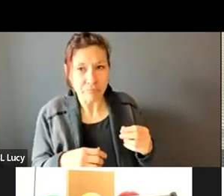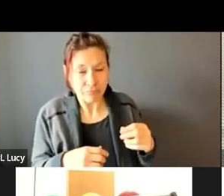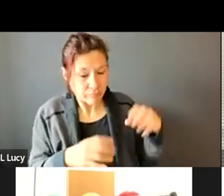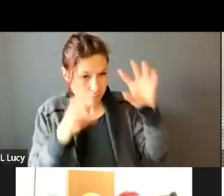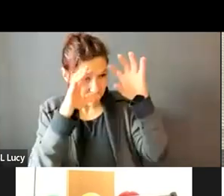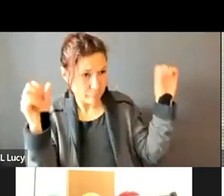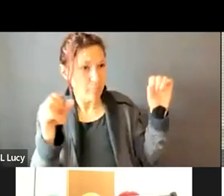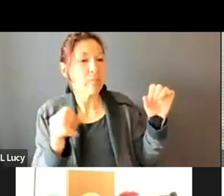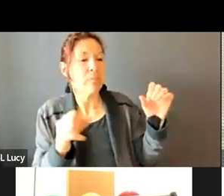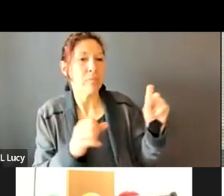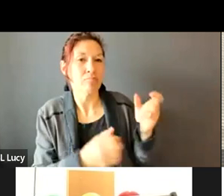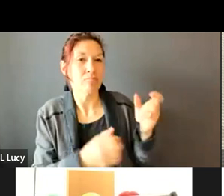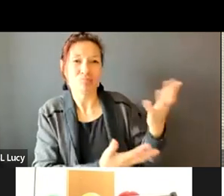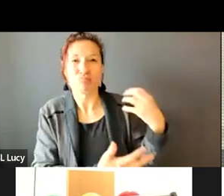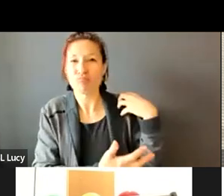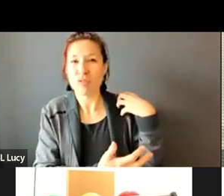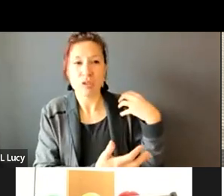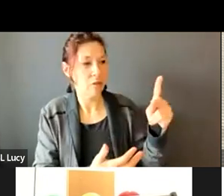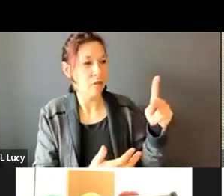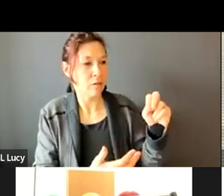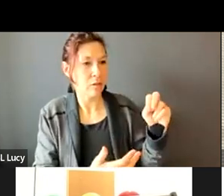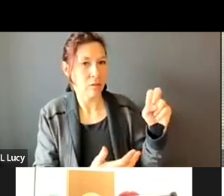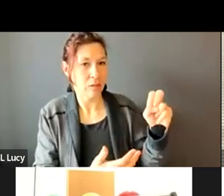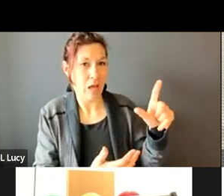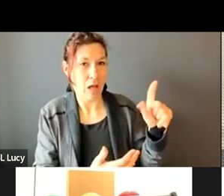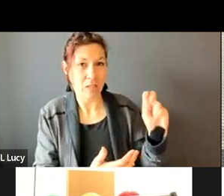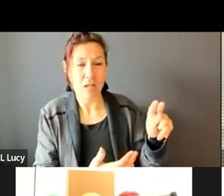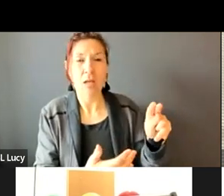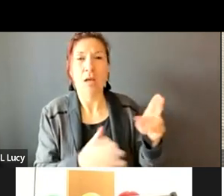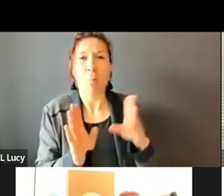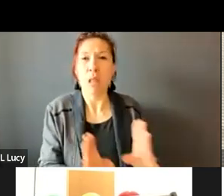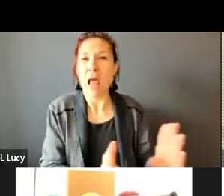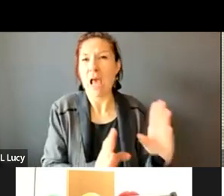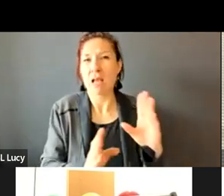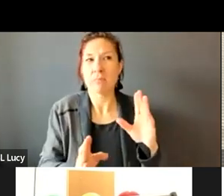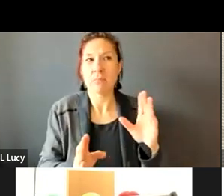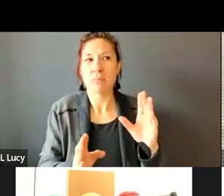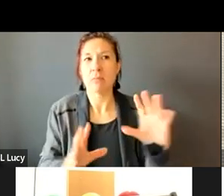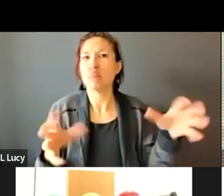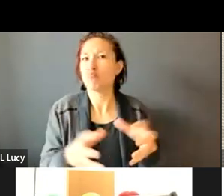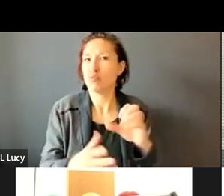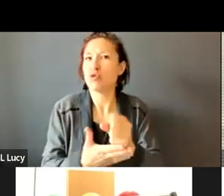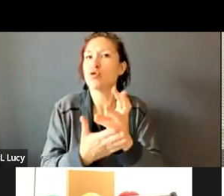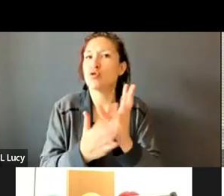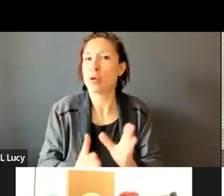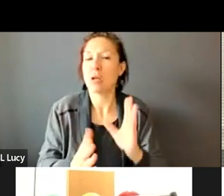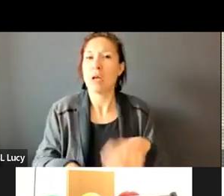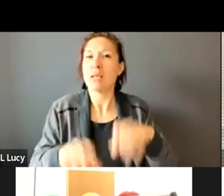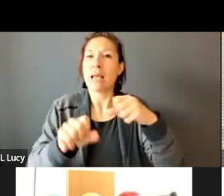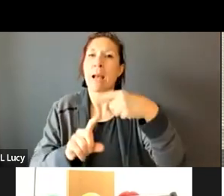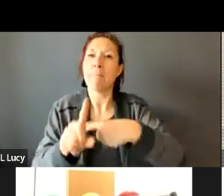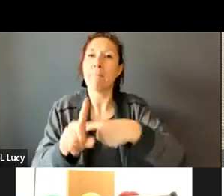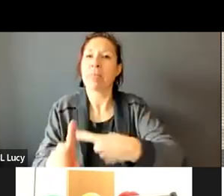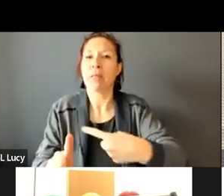support side is organizing um with our social workers to have sort of kind of monthly seminar um on a variety of different